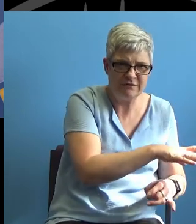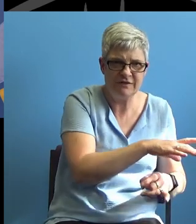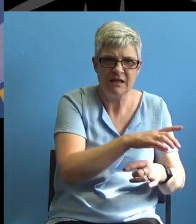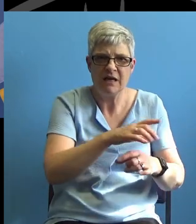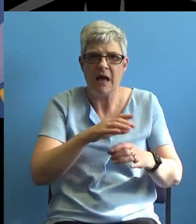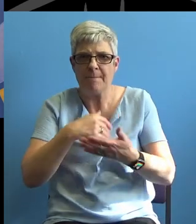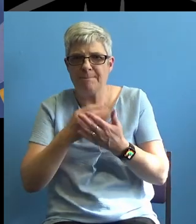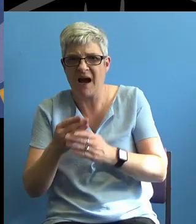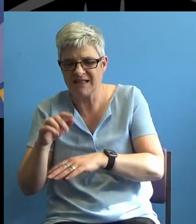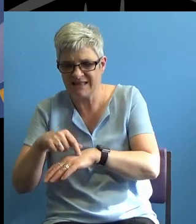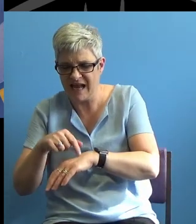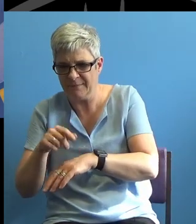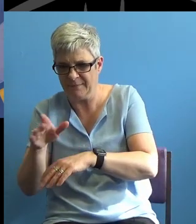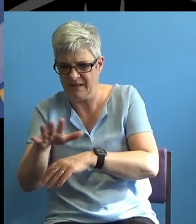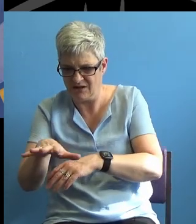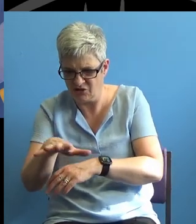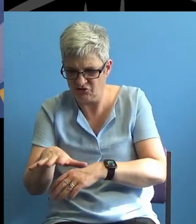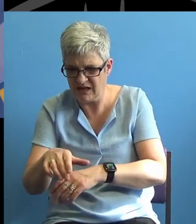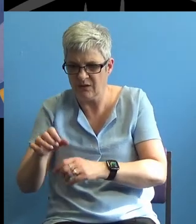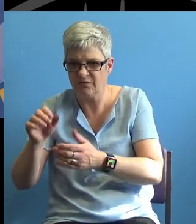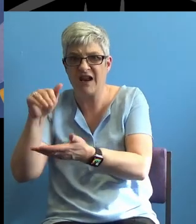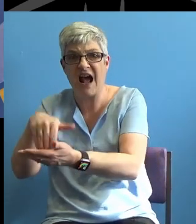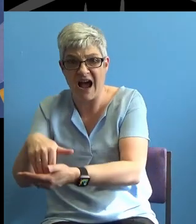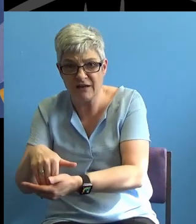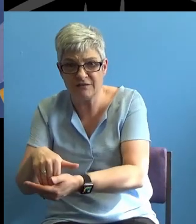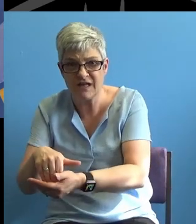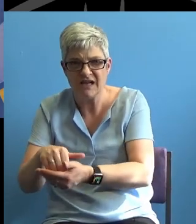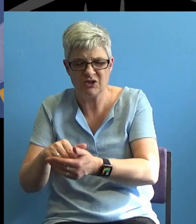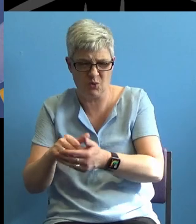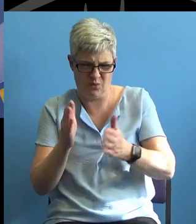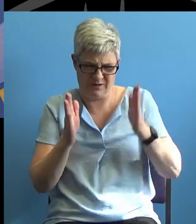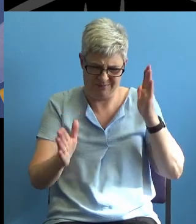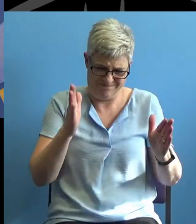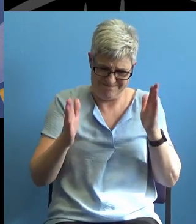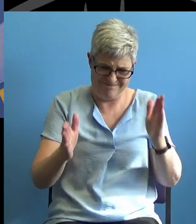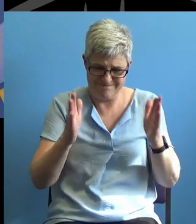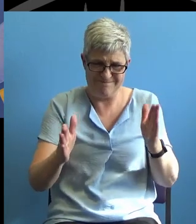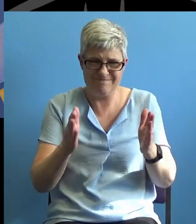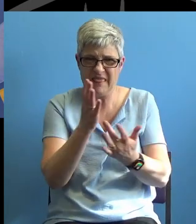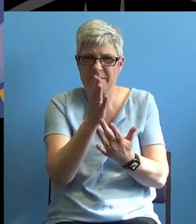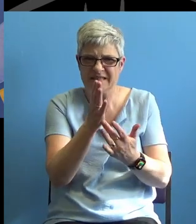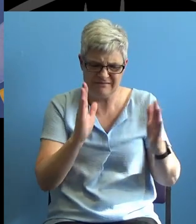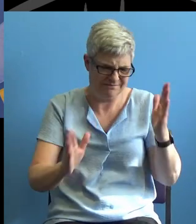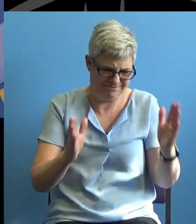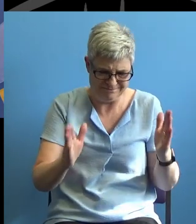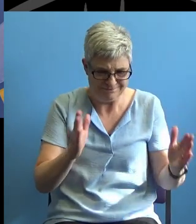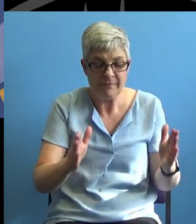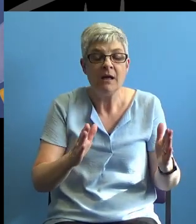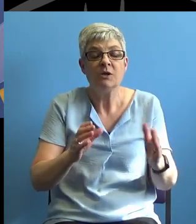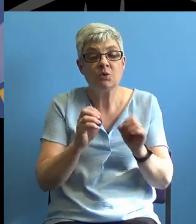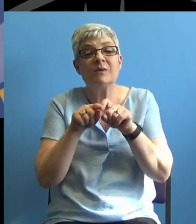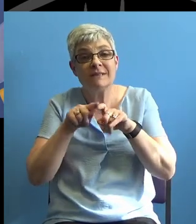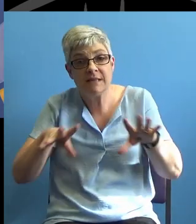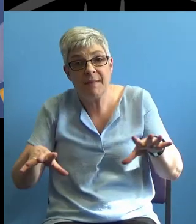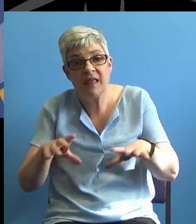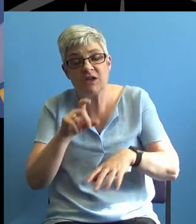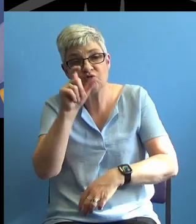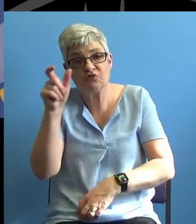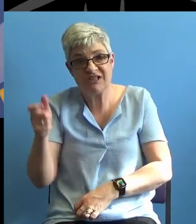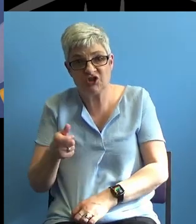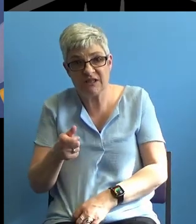to. We're between the two realities. Now, similarly, for Christians